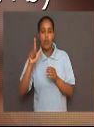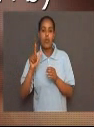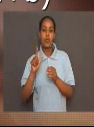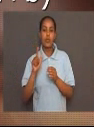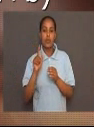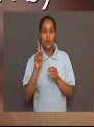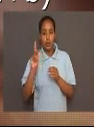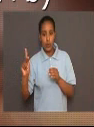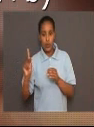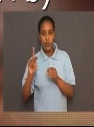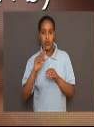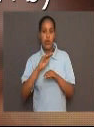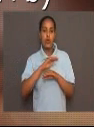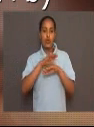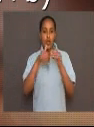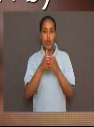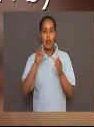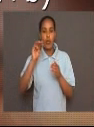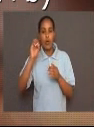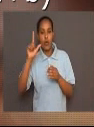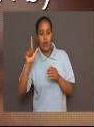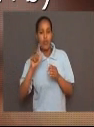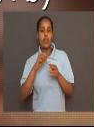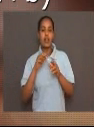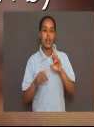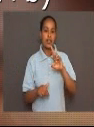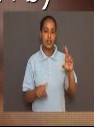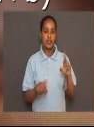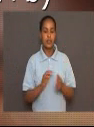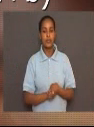greater than the total moles of reactants.